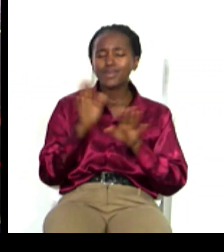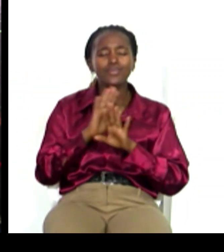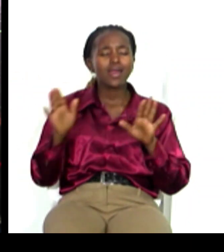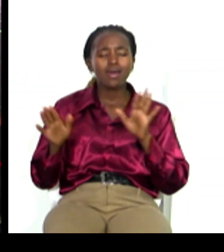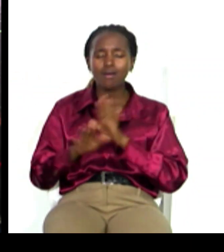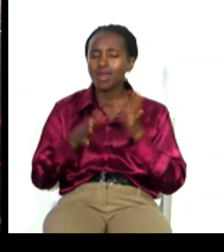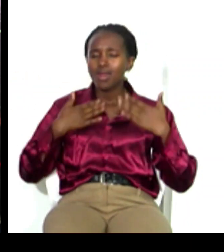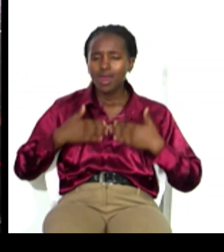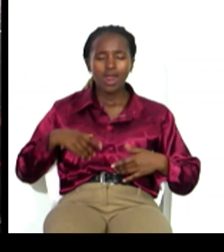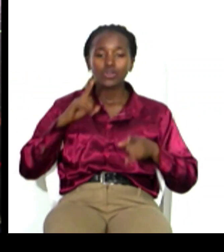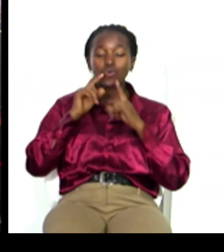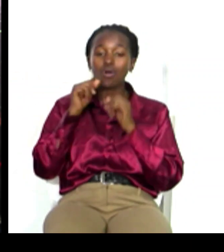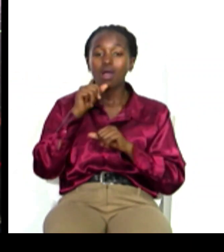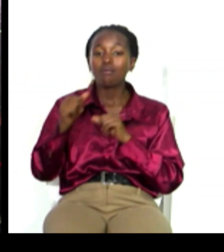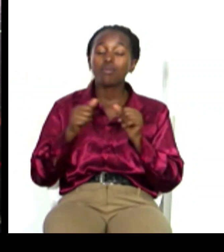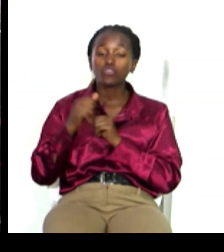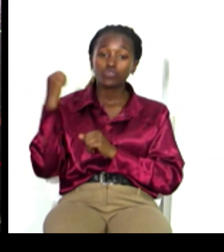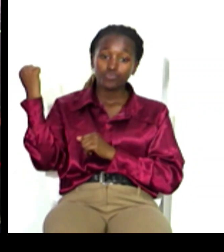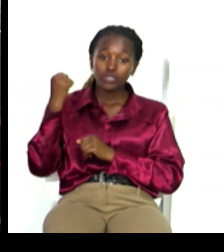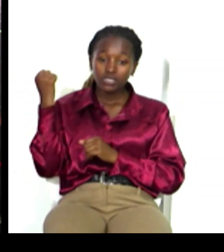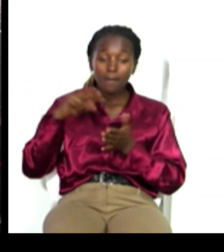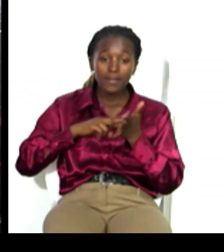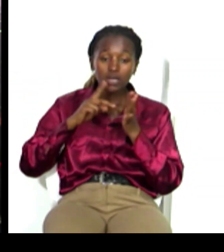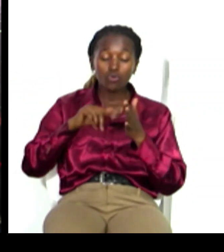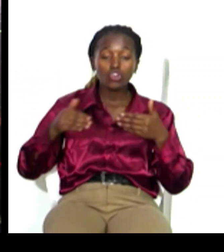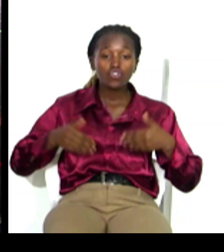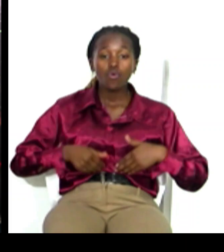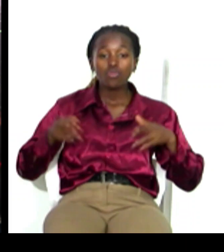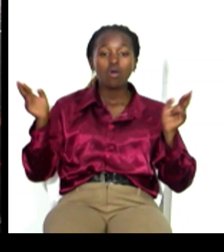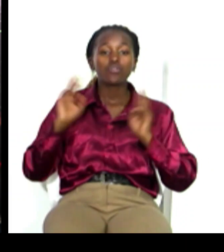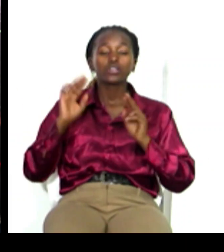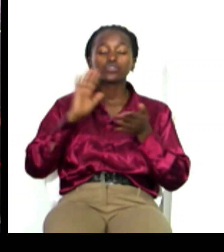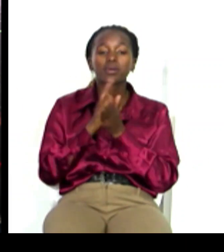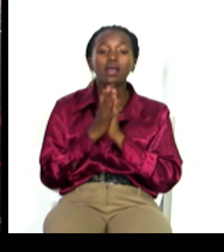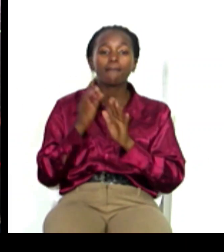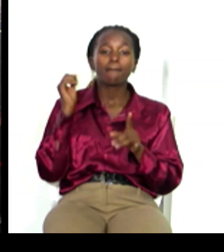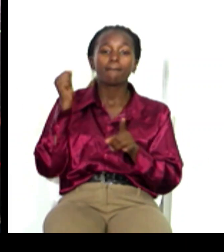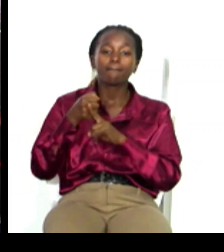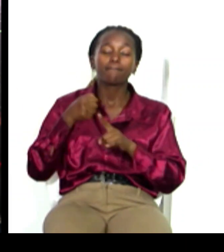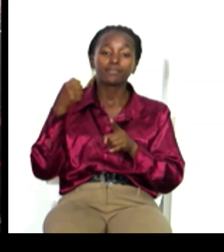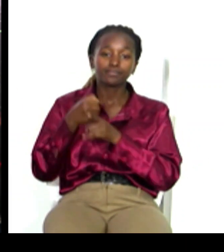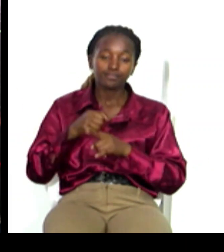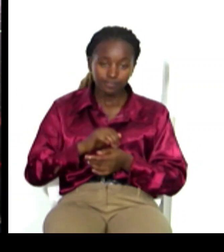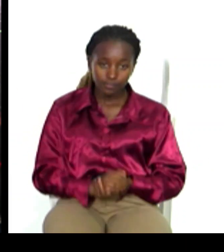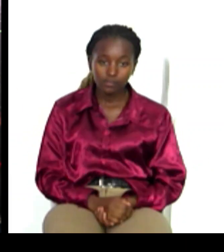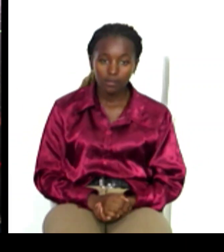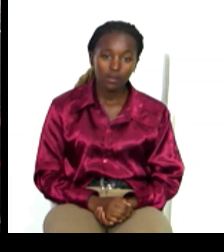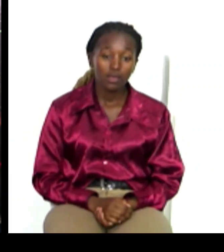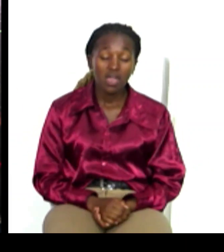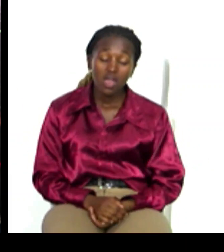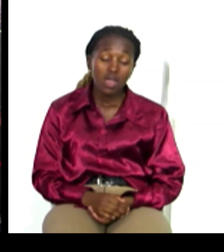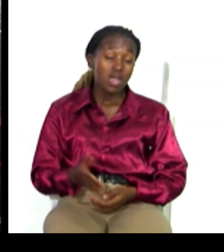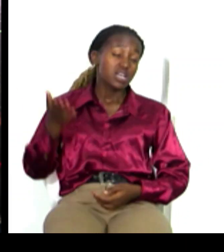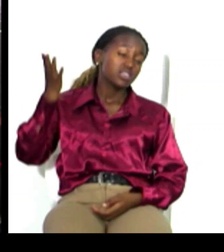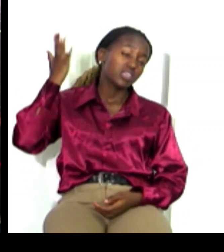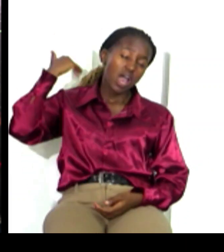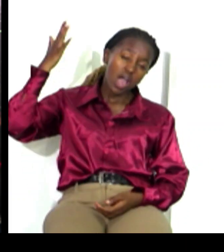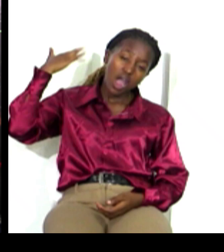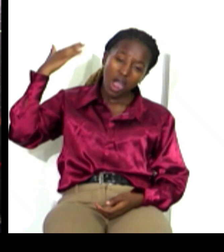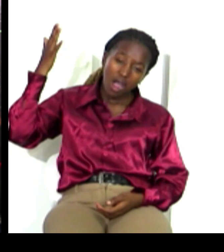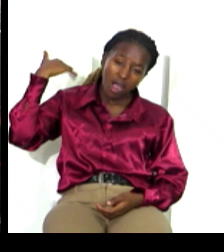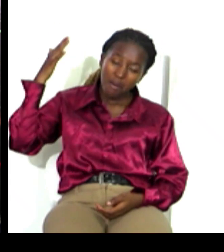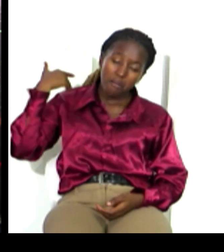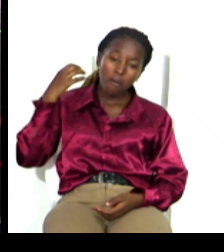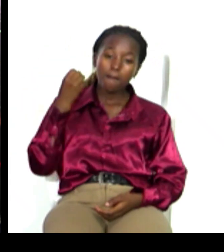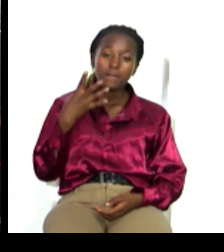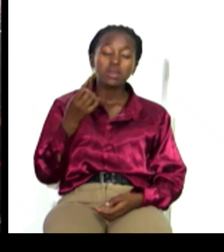that youth wameshajanjaruka. Youth wamekuwa wajanja. Remember that kitambo ukiona during the previous election, watu